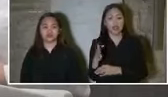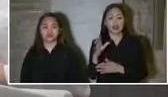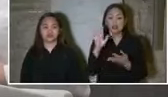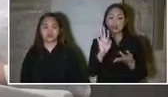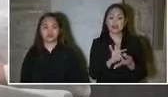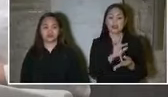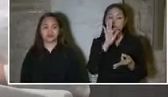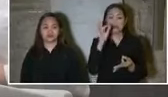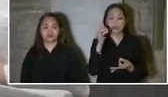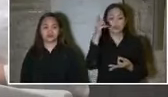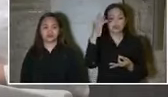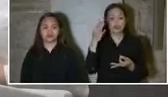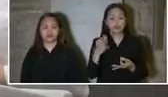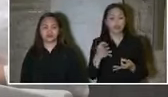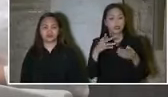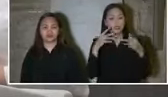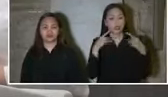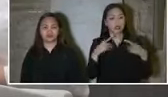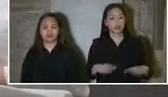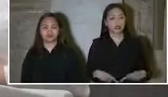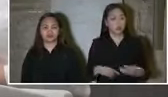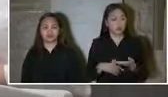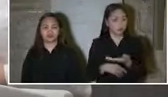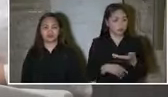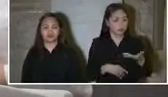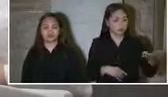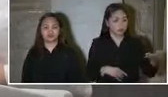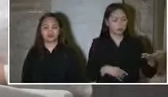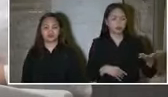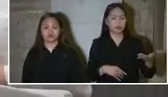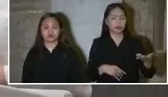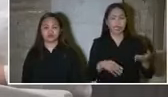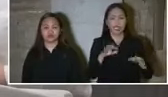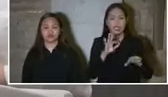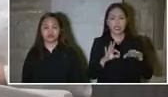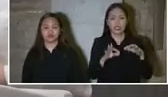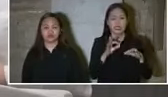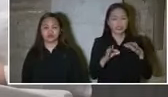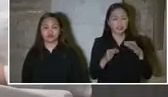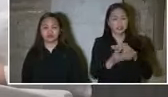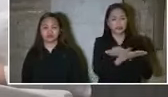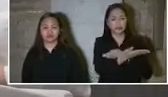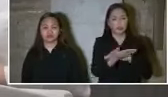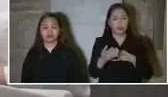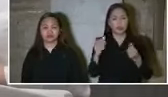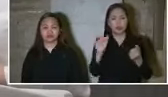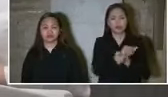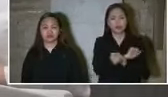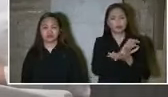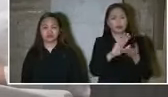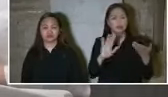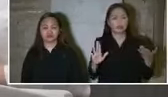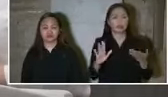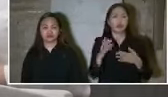of God dwells in you? If anyone destroys God's